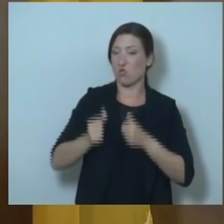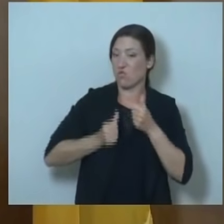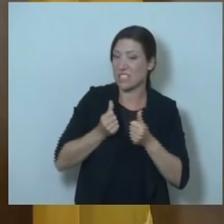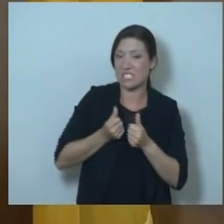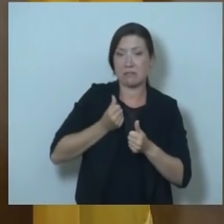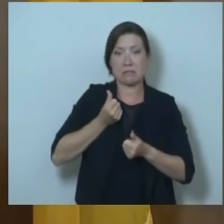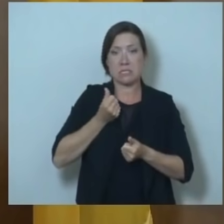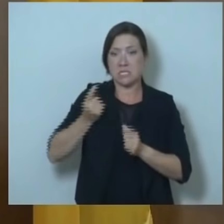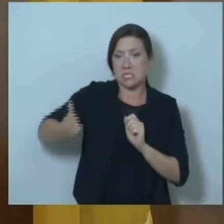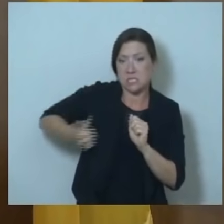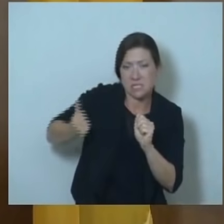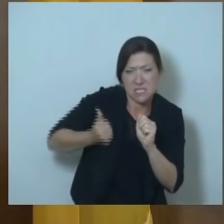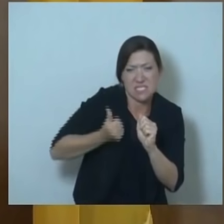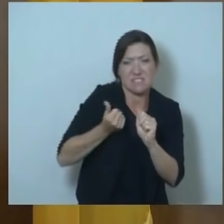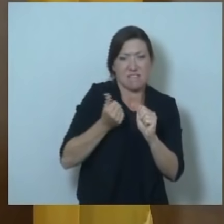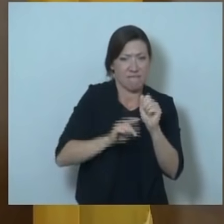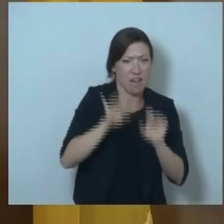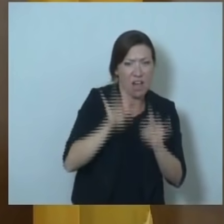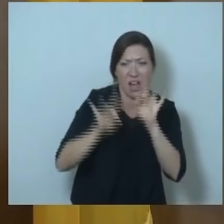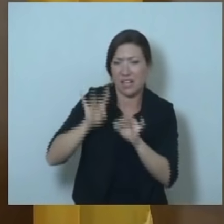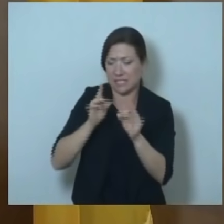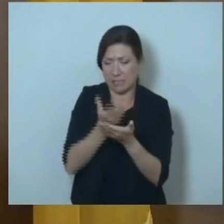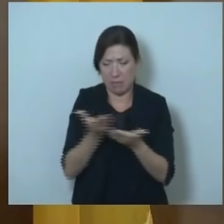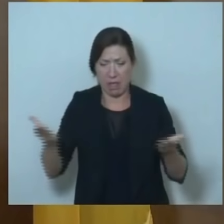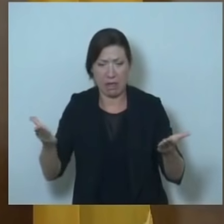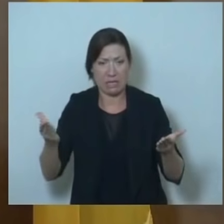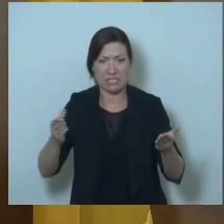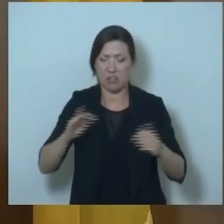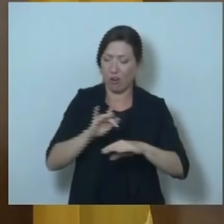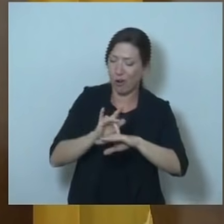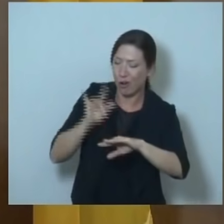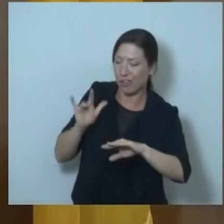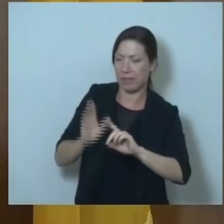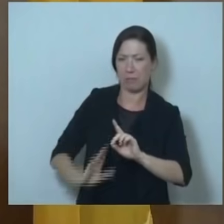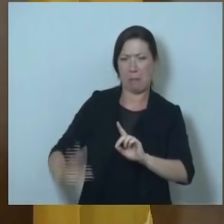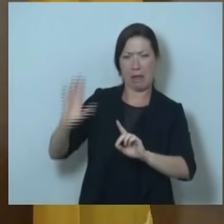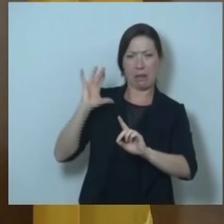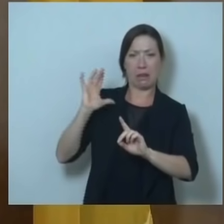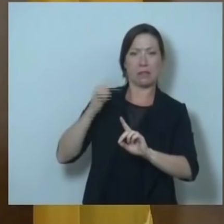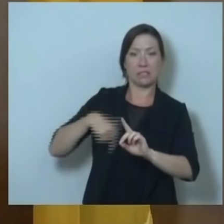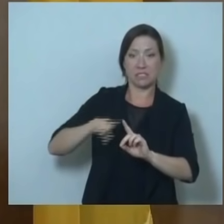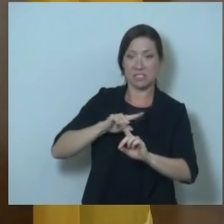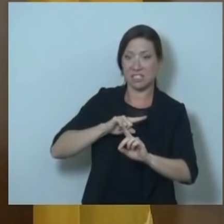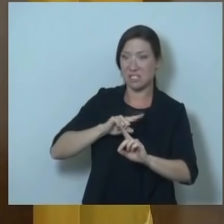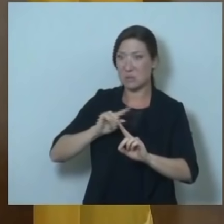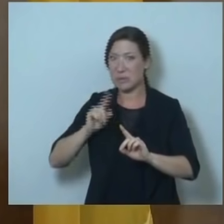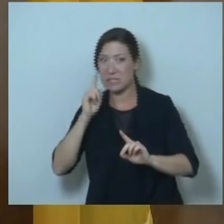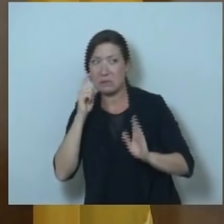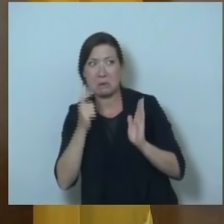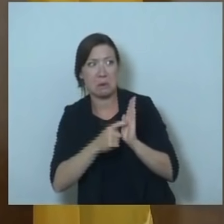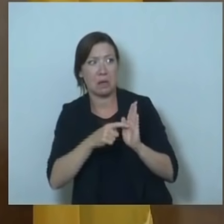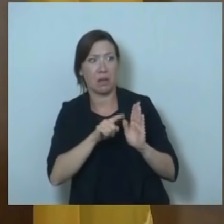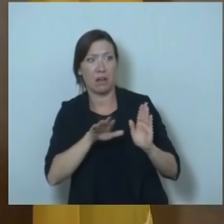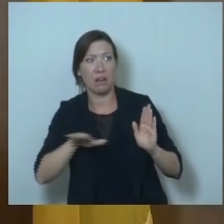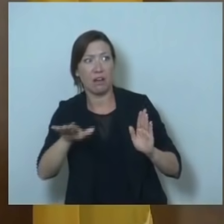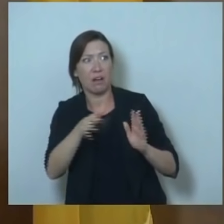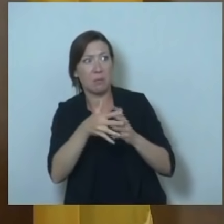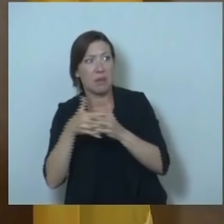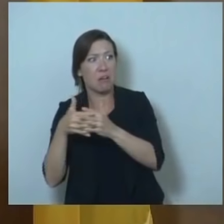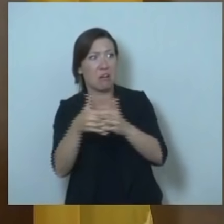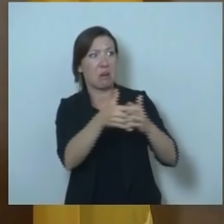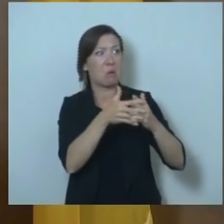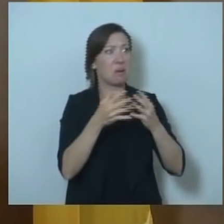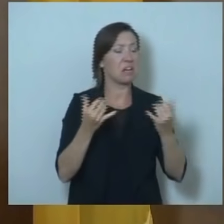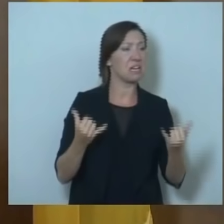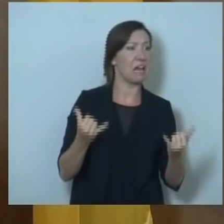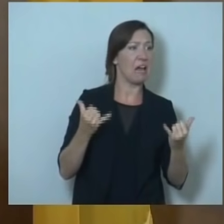early because clear to me and clear to the experts, when you had a nation that was not looking